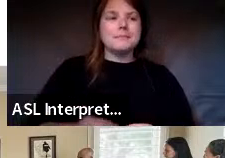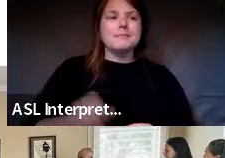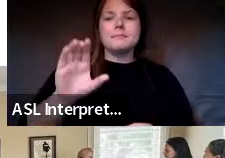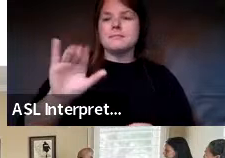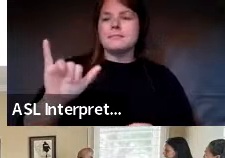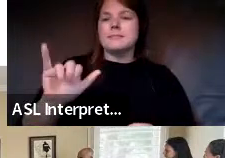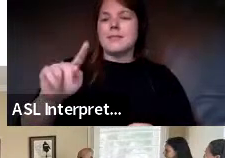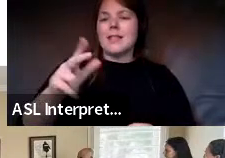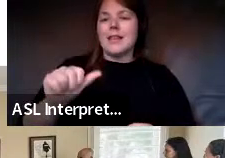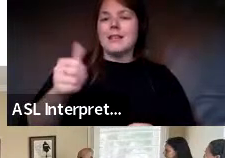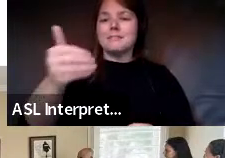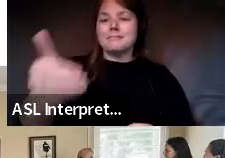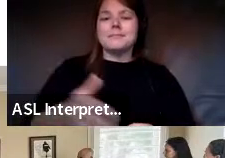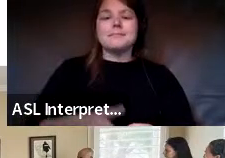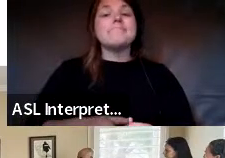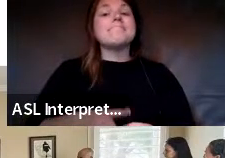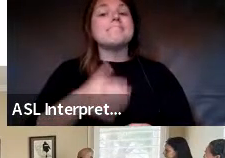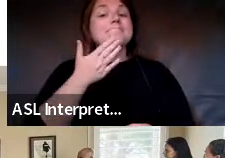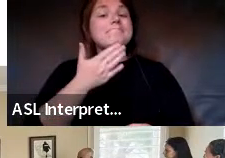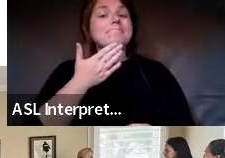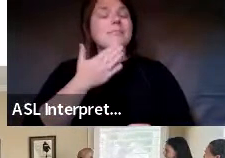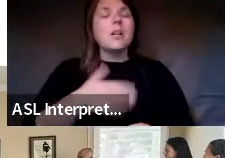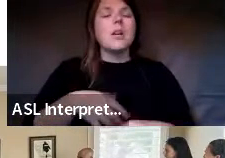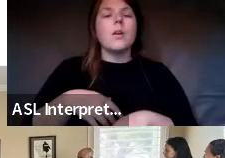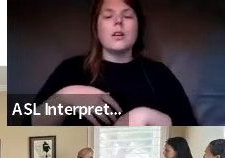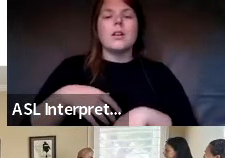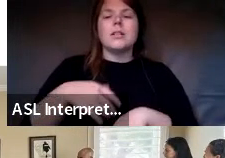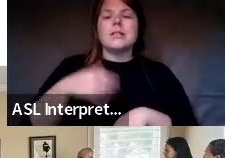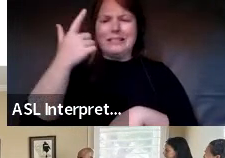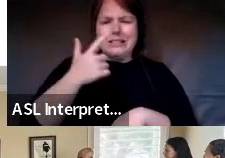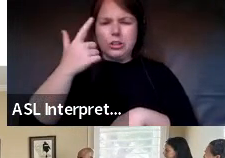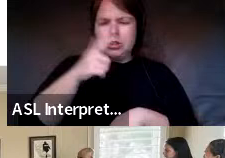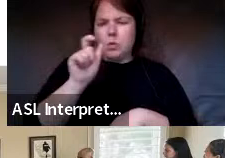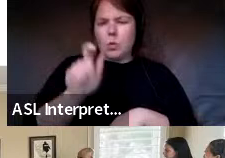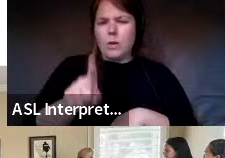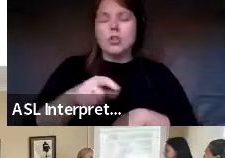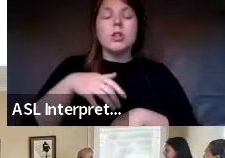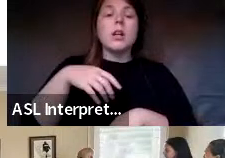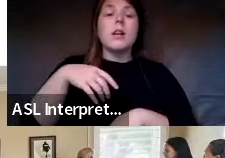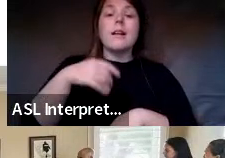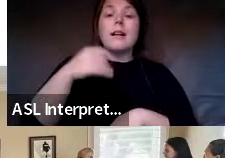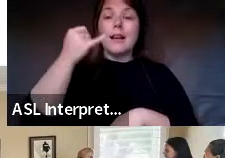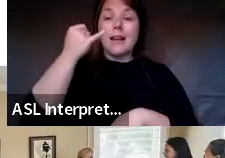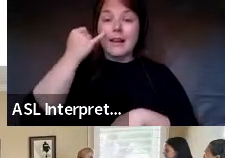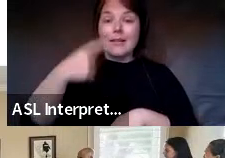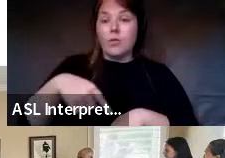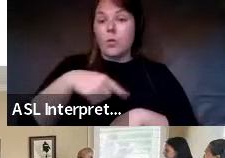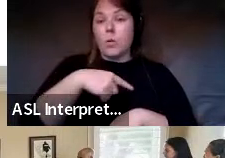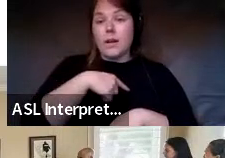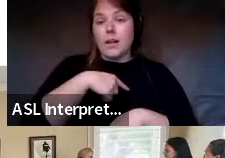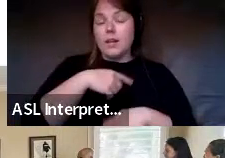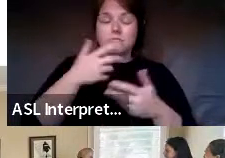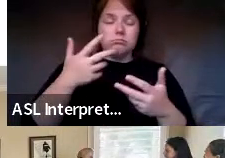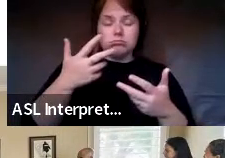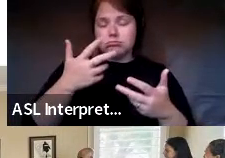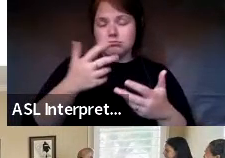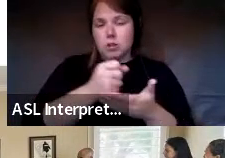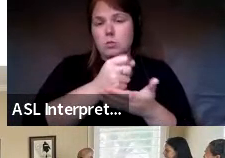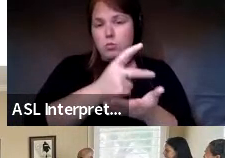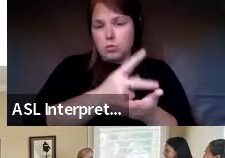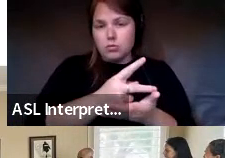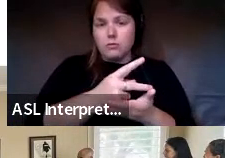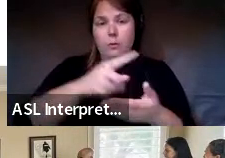please. Yeah, thanks. Having a kind of logistical question. So if we were hypothetically to approve this, whenever we